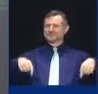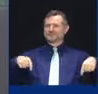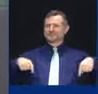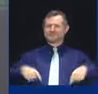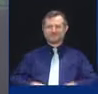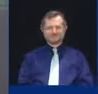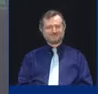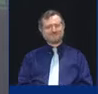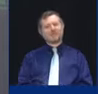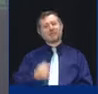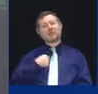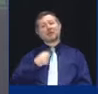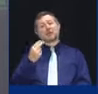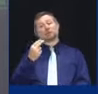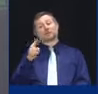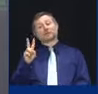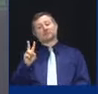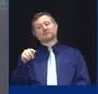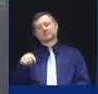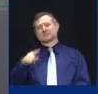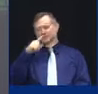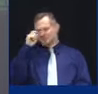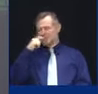the Hudson Valley this summer.